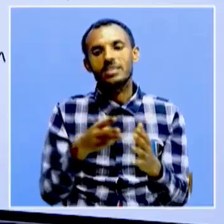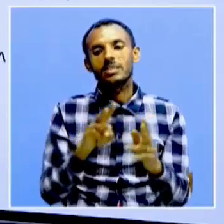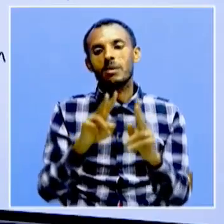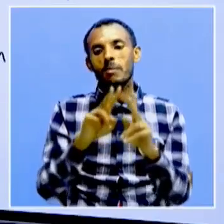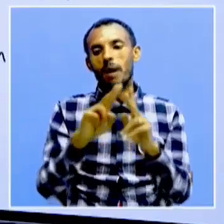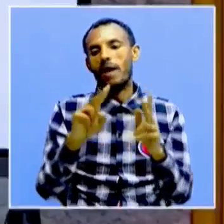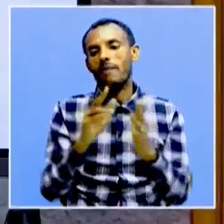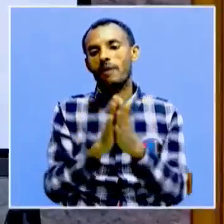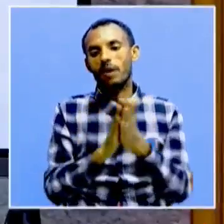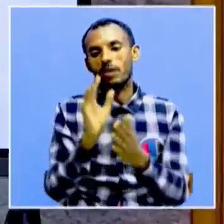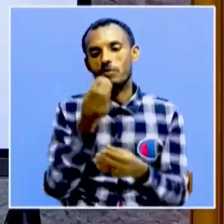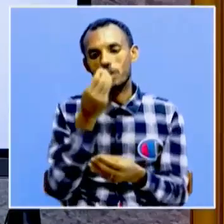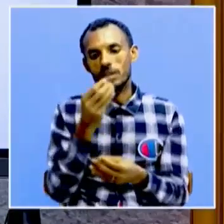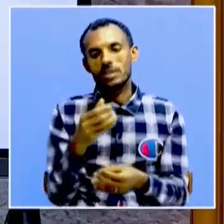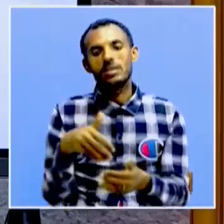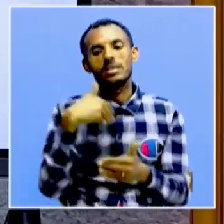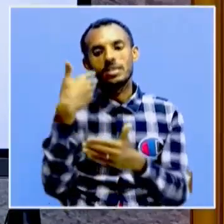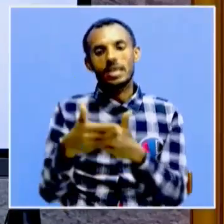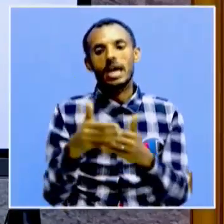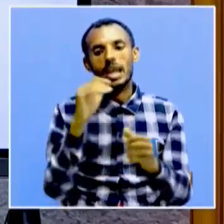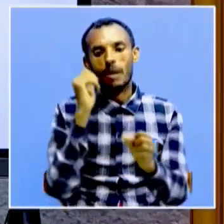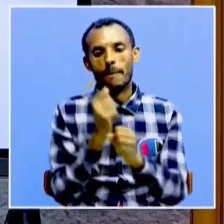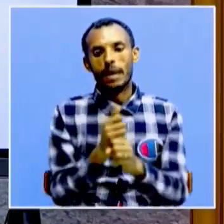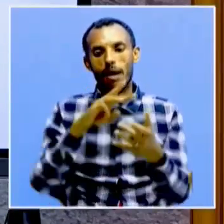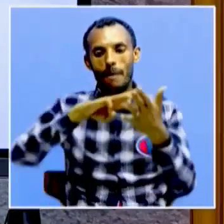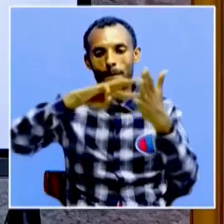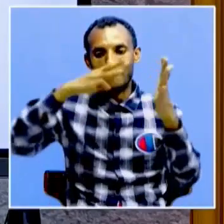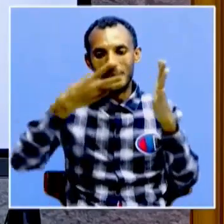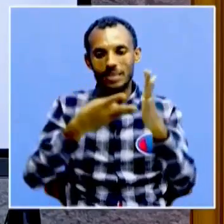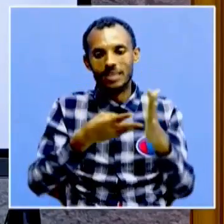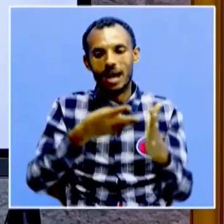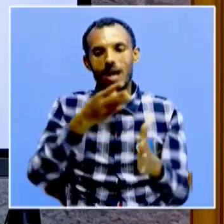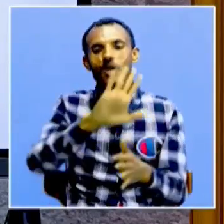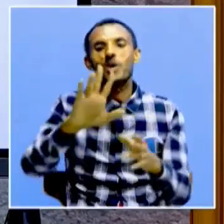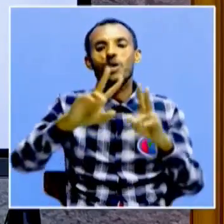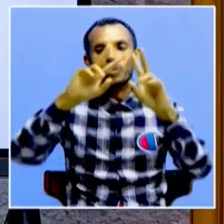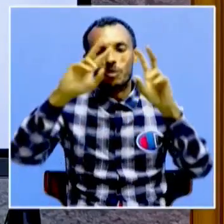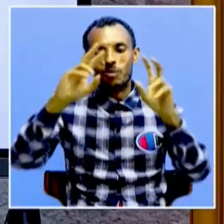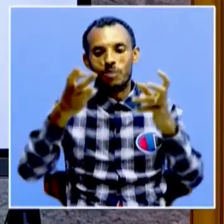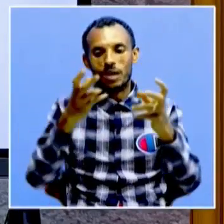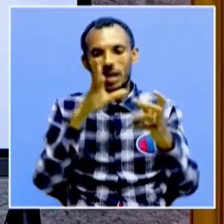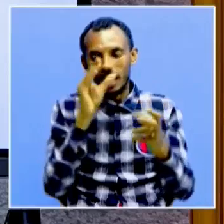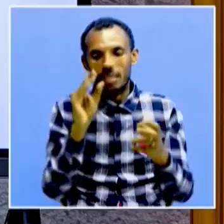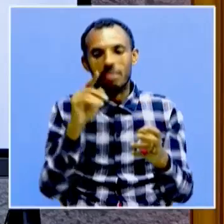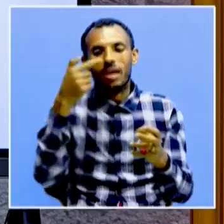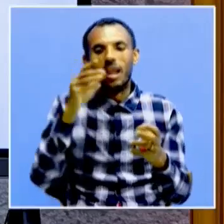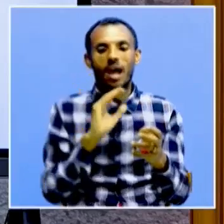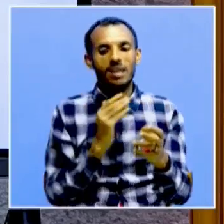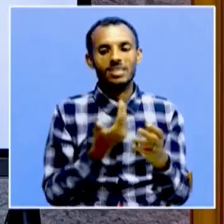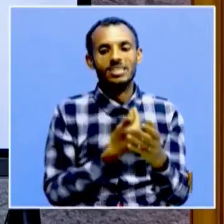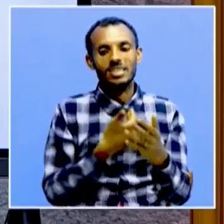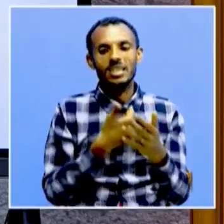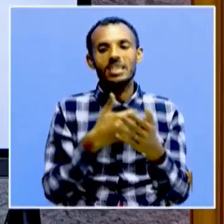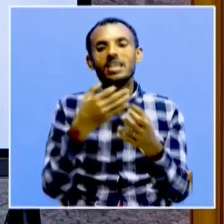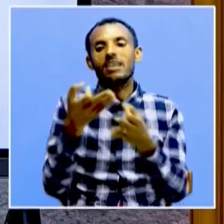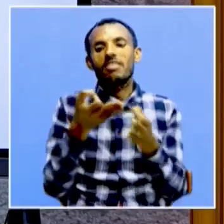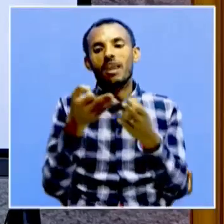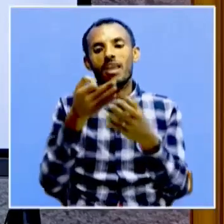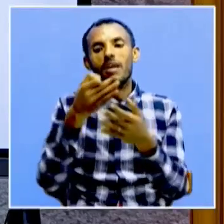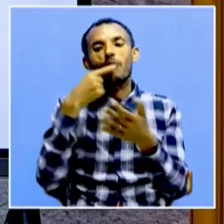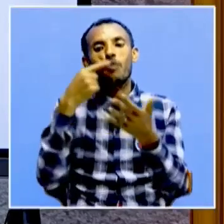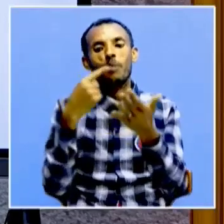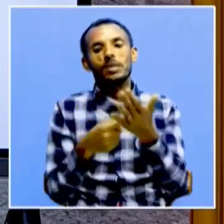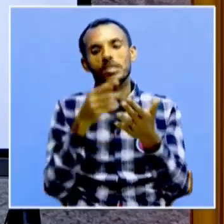Okay. Then make pasta as your topic and tell us, give us some detailed information about it.